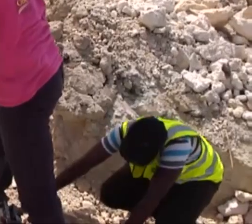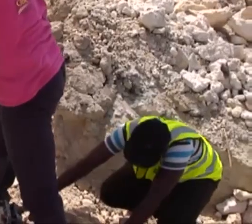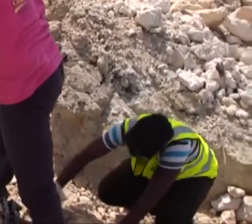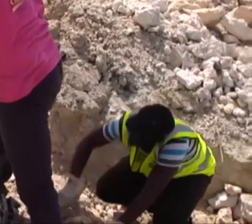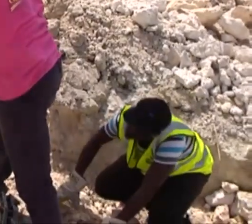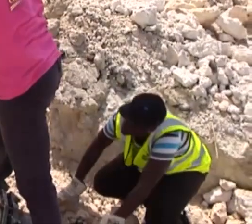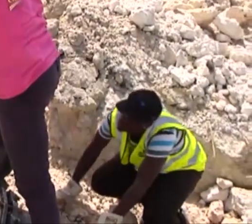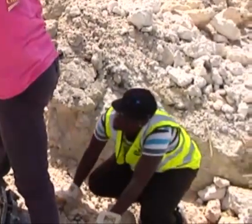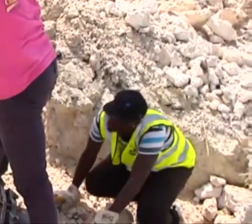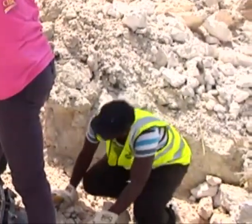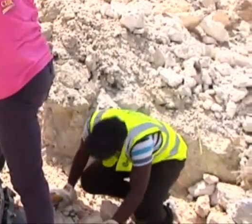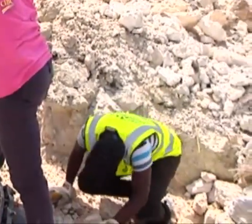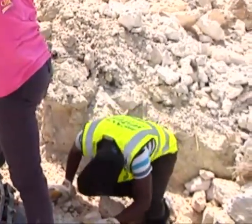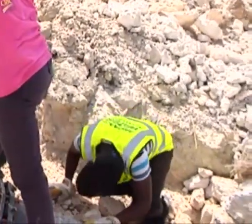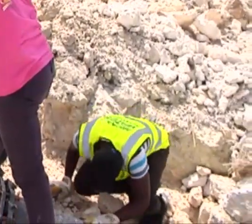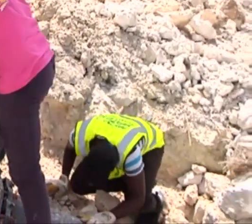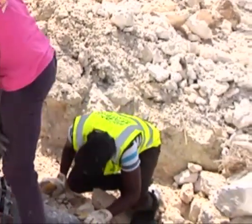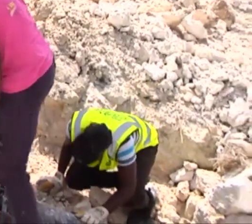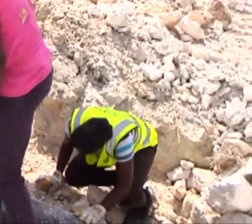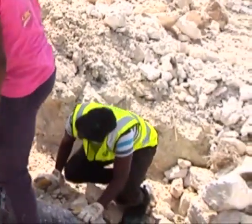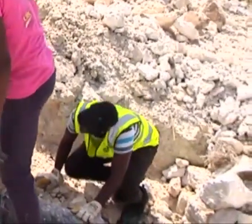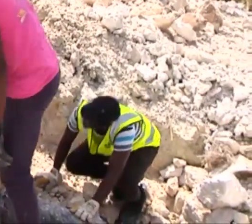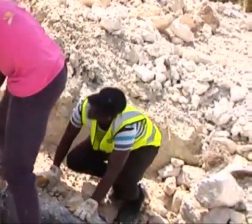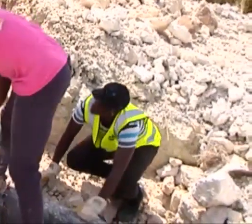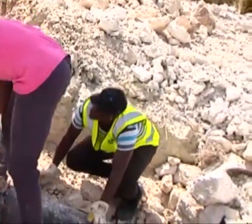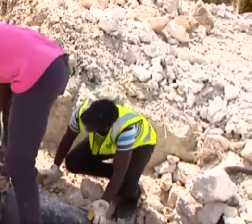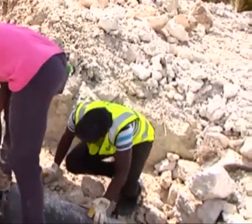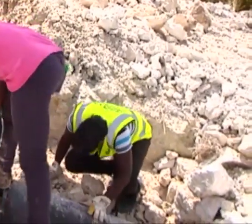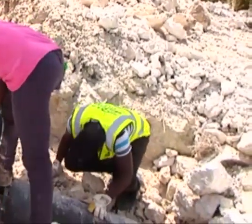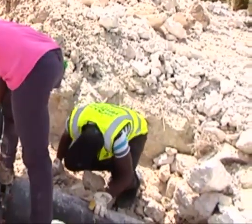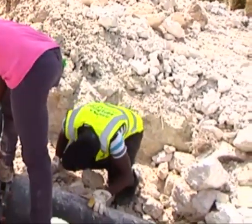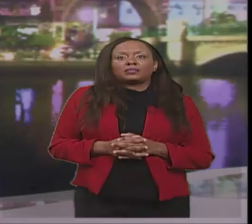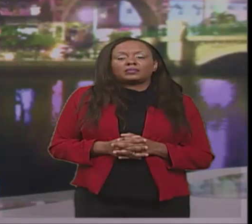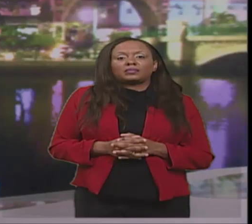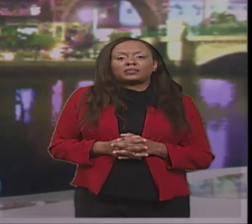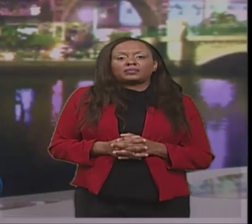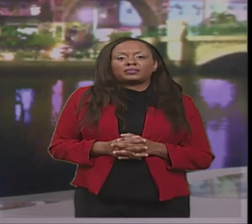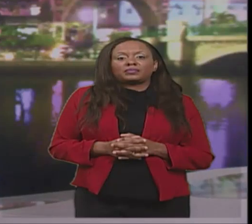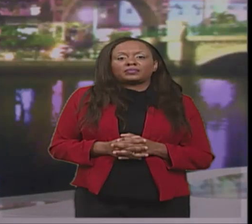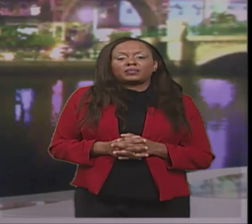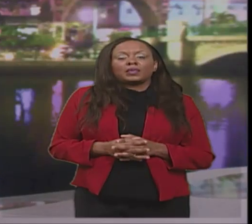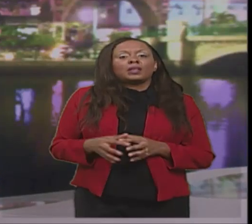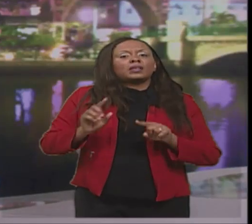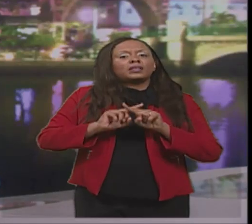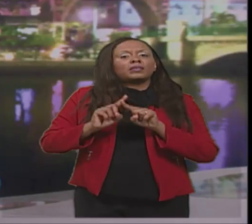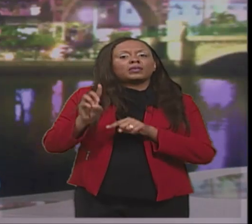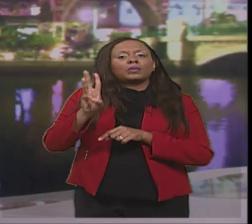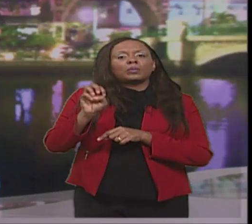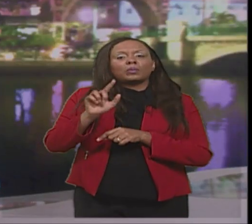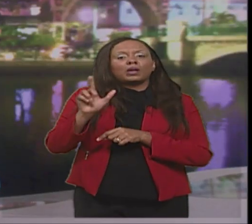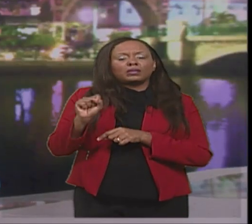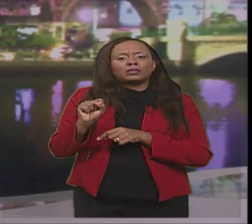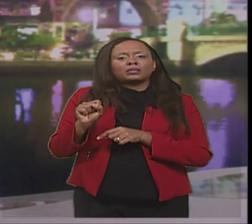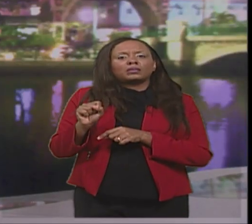that the dye has not even come through in minute quantities. The injection wells are part of